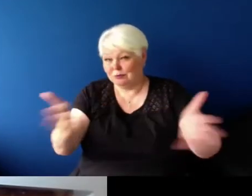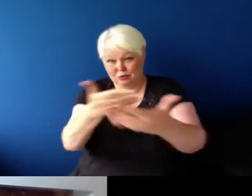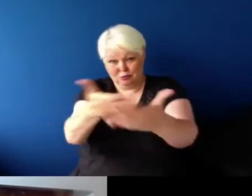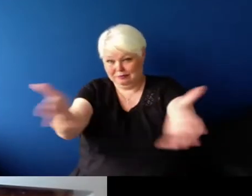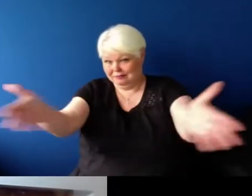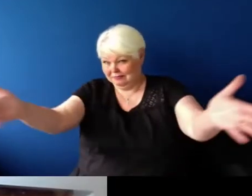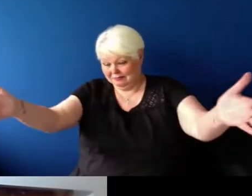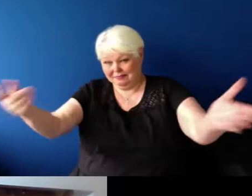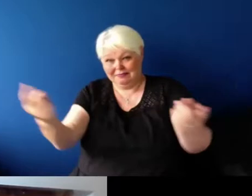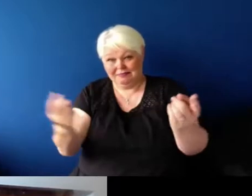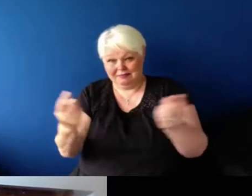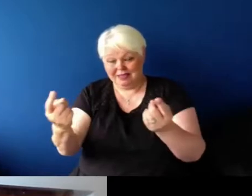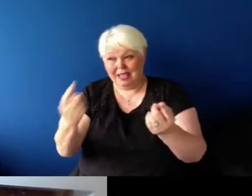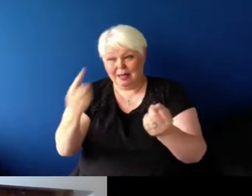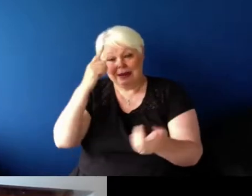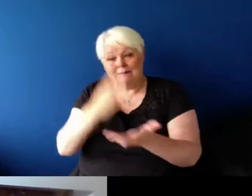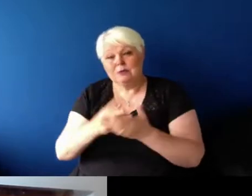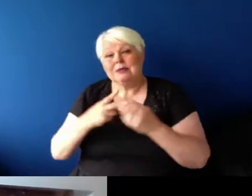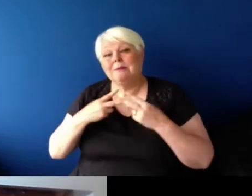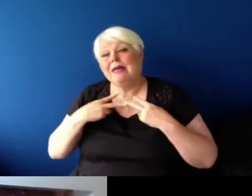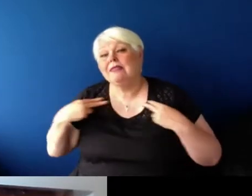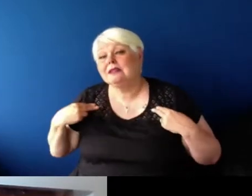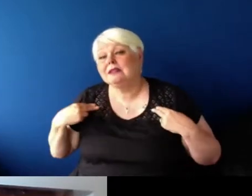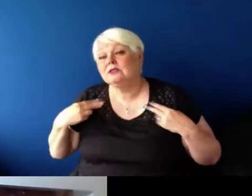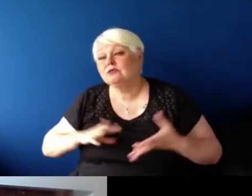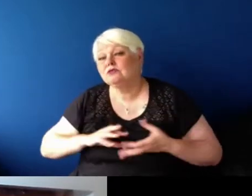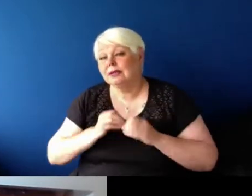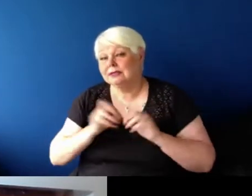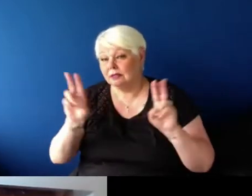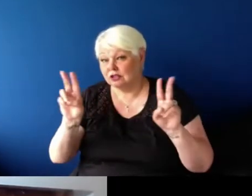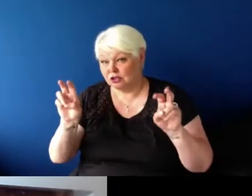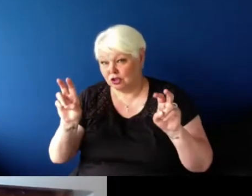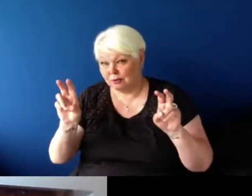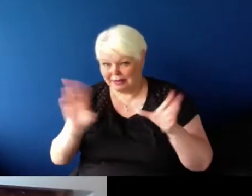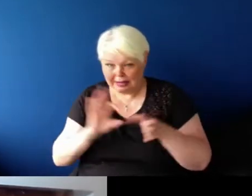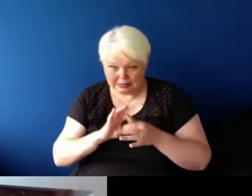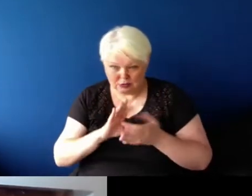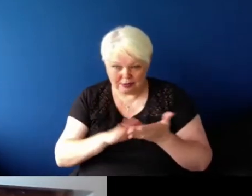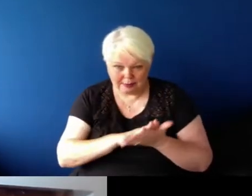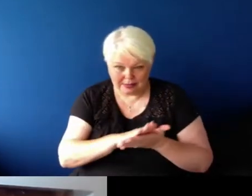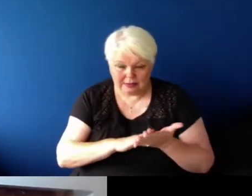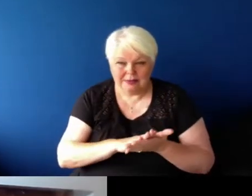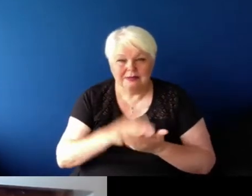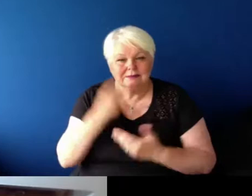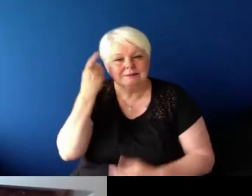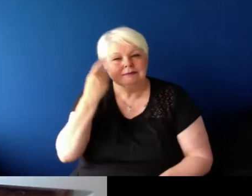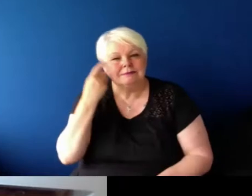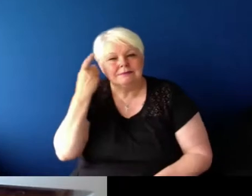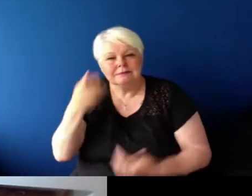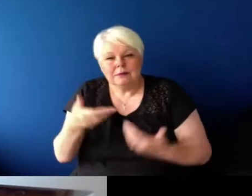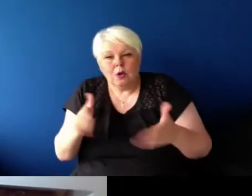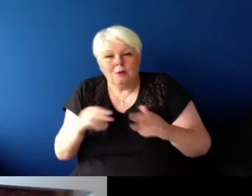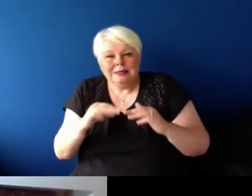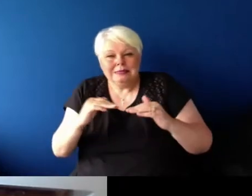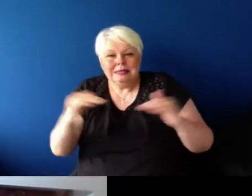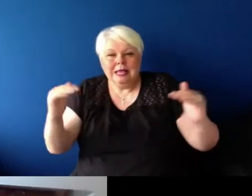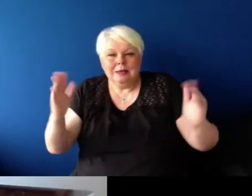And I believe it was a Methodist who invented the term in that sense. So, but I'm curious about what open table means to